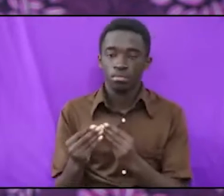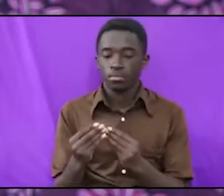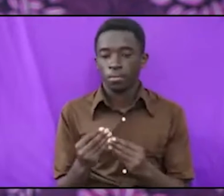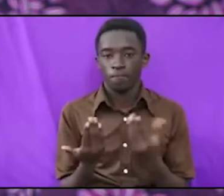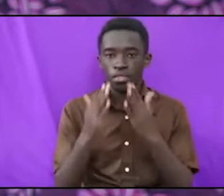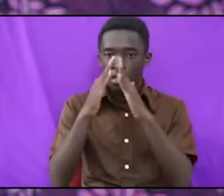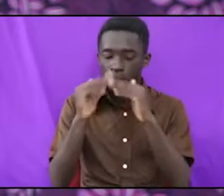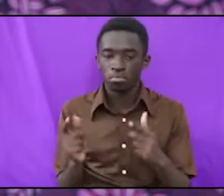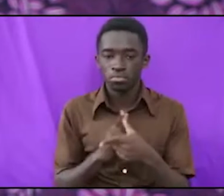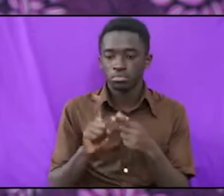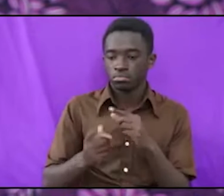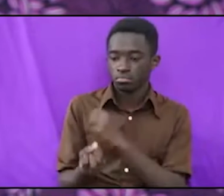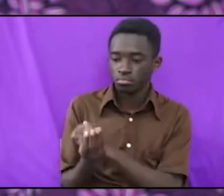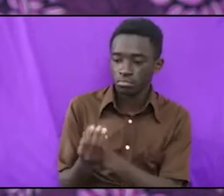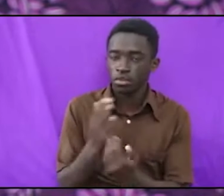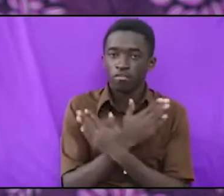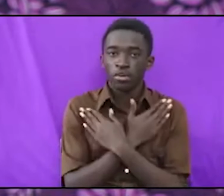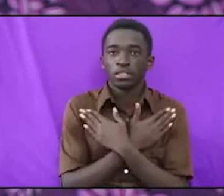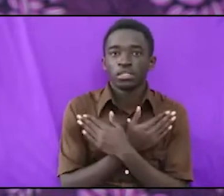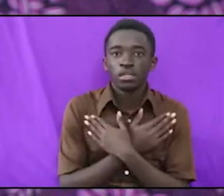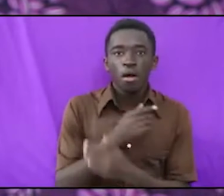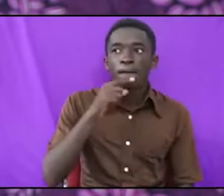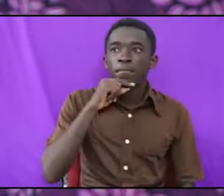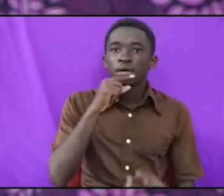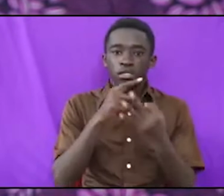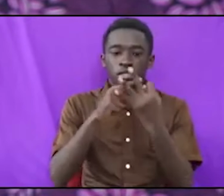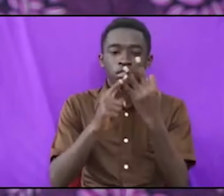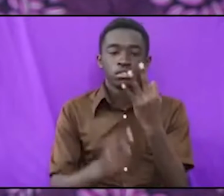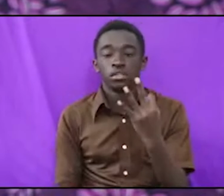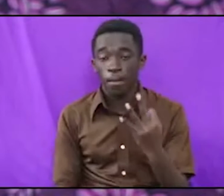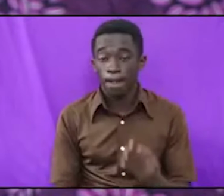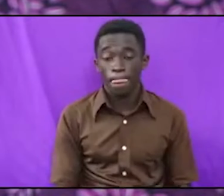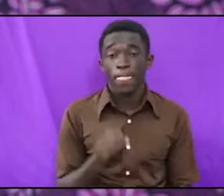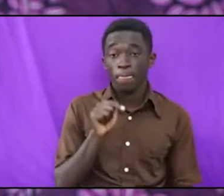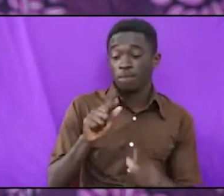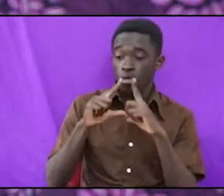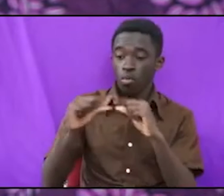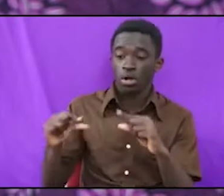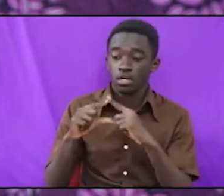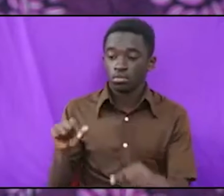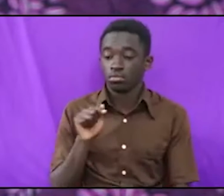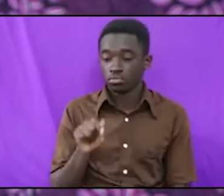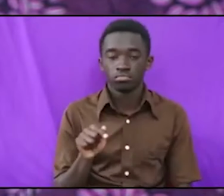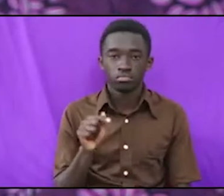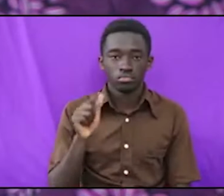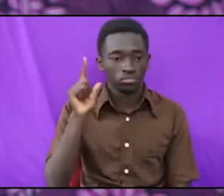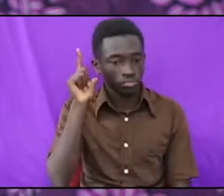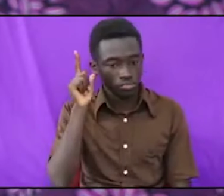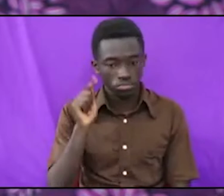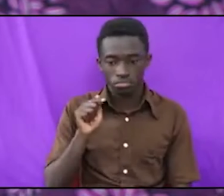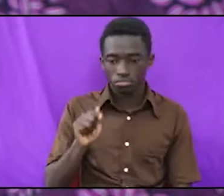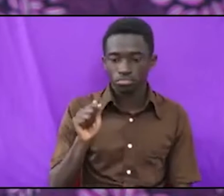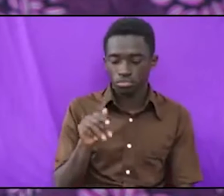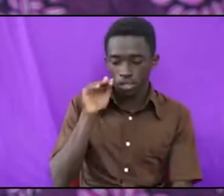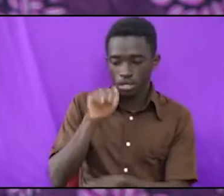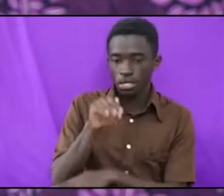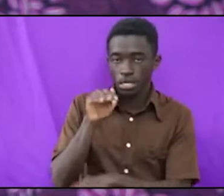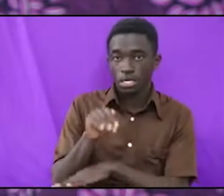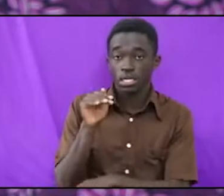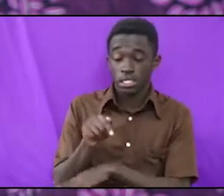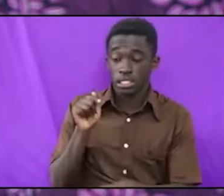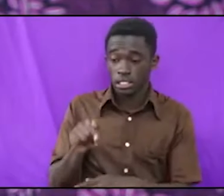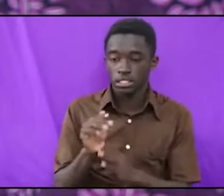friends, Shadrach, Meshach, and Abednego. And he urged them, listen to that, he urged them to plead